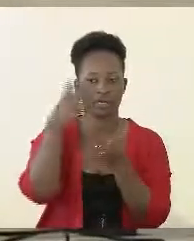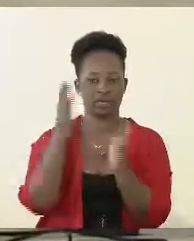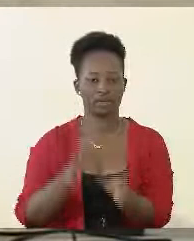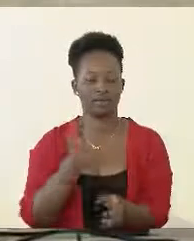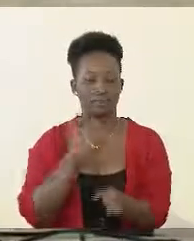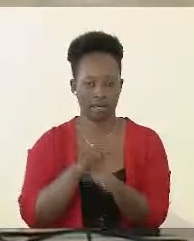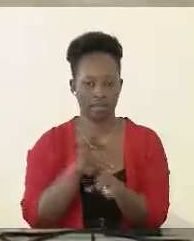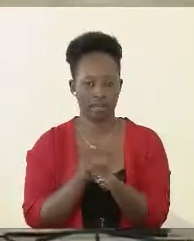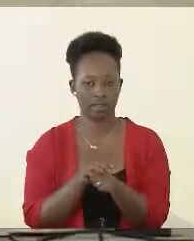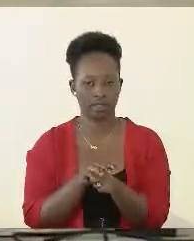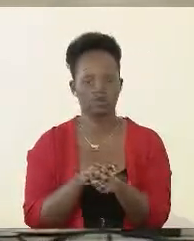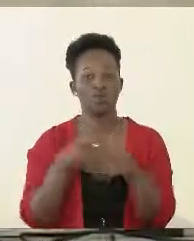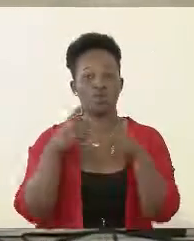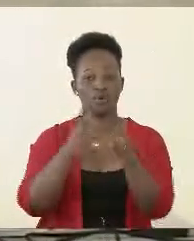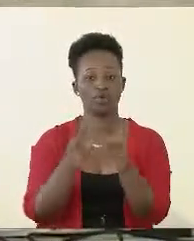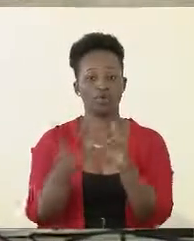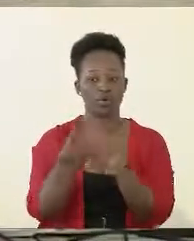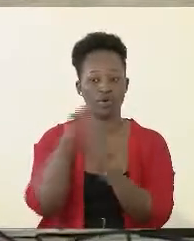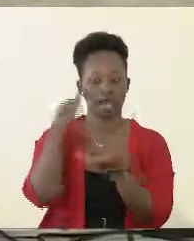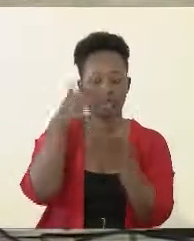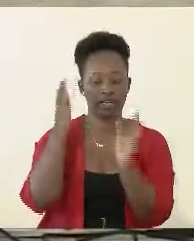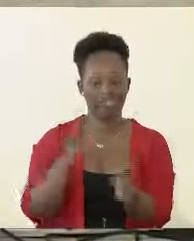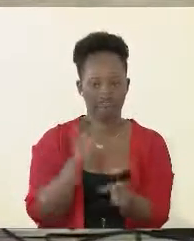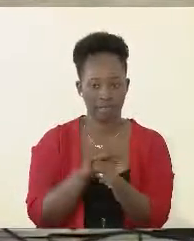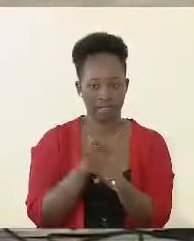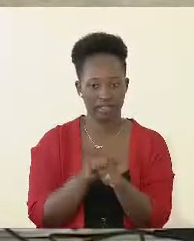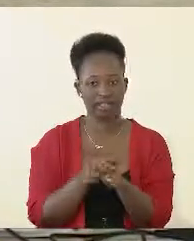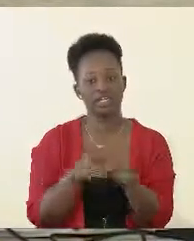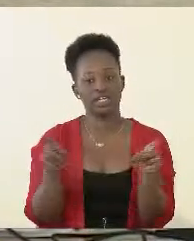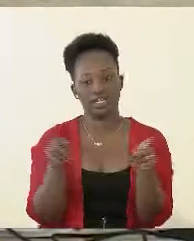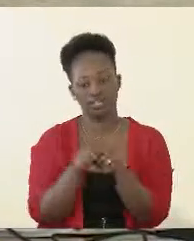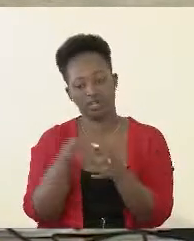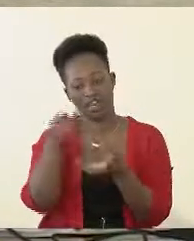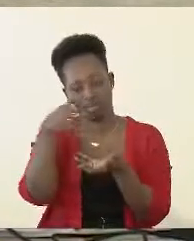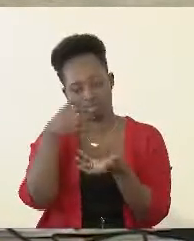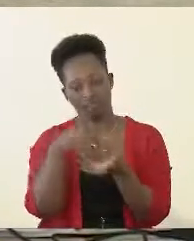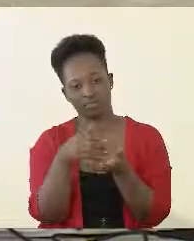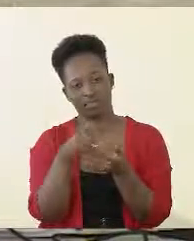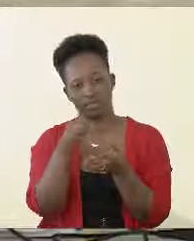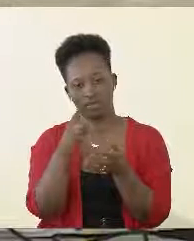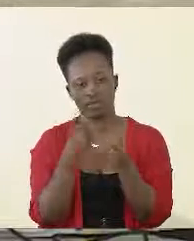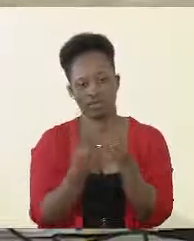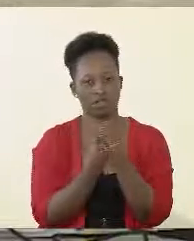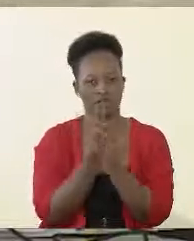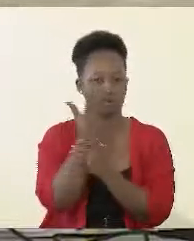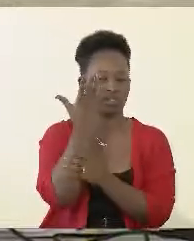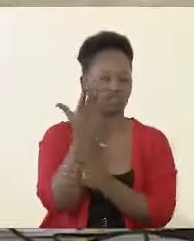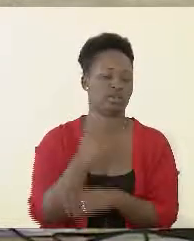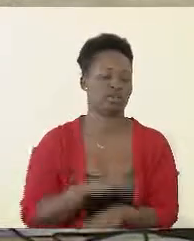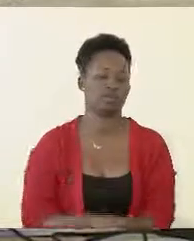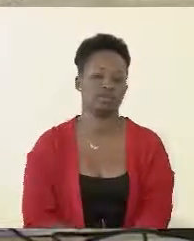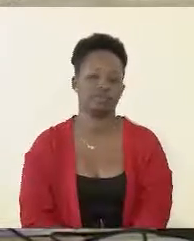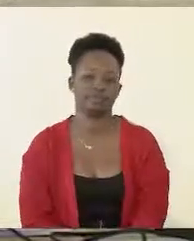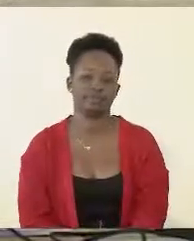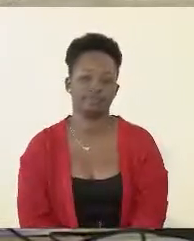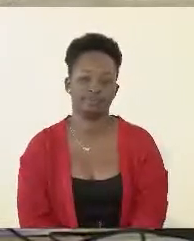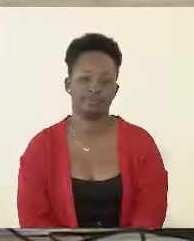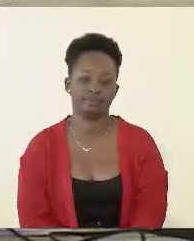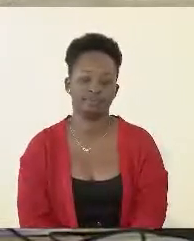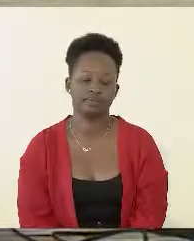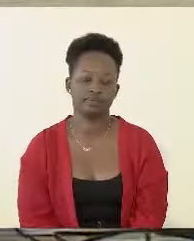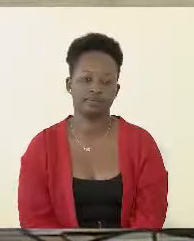serve, the more the market share that your business will be able to get. So to expand the market share of the